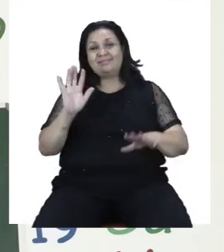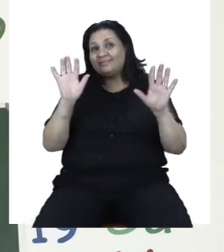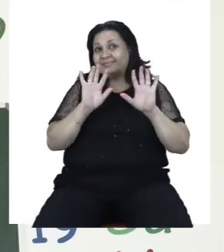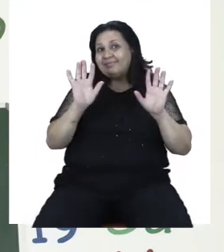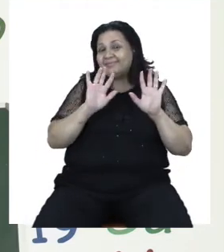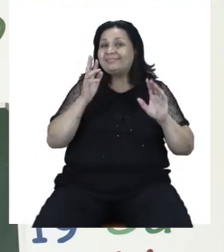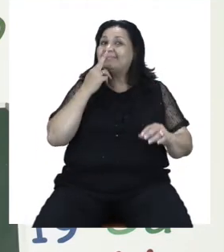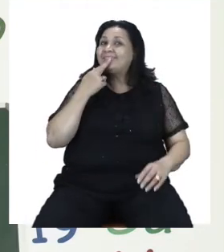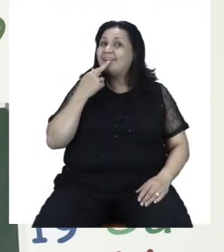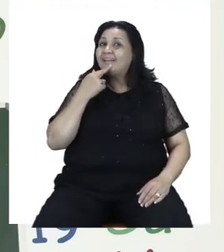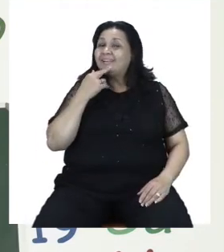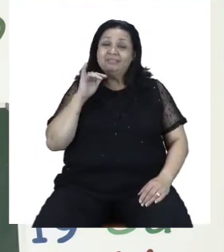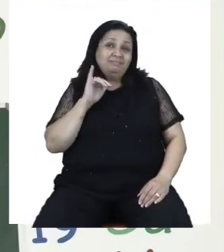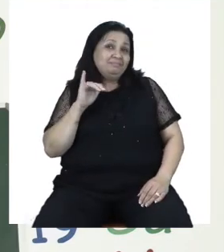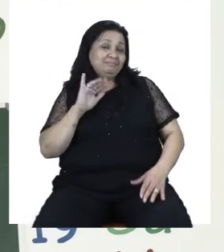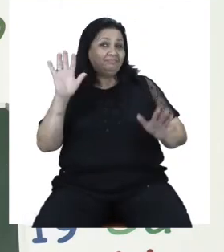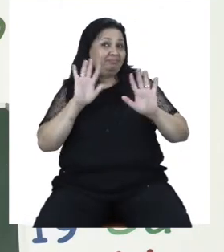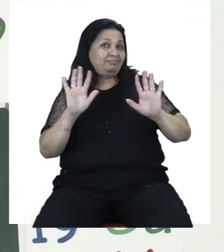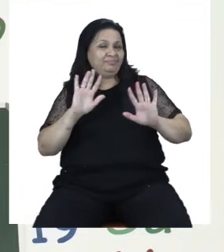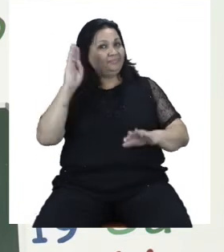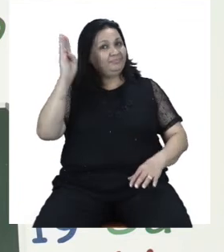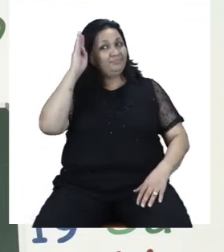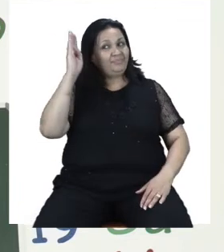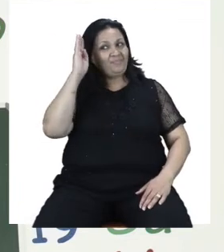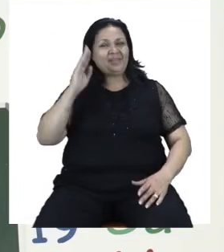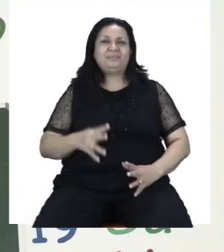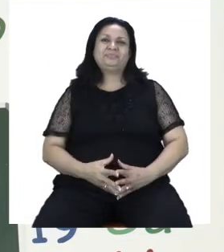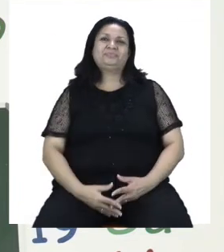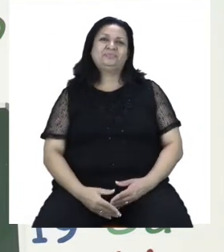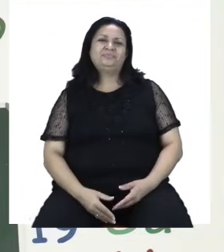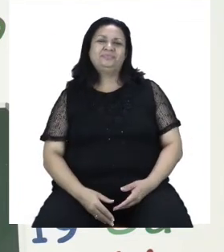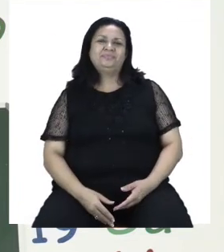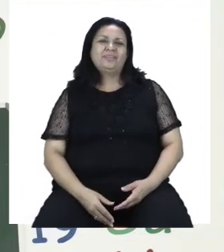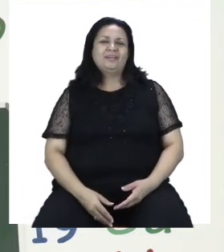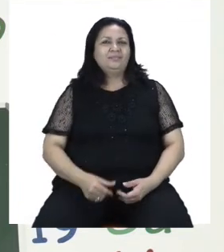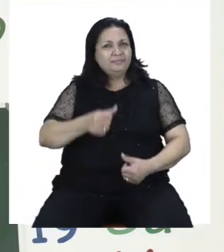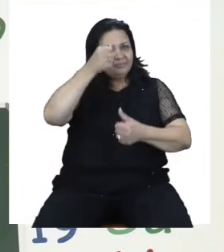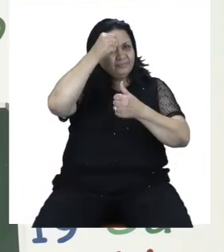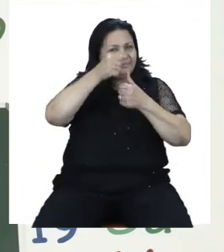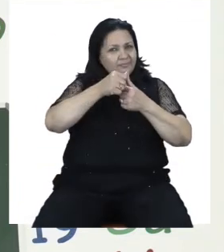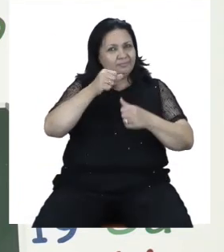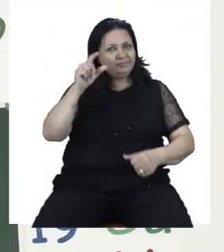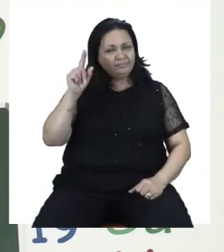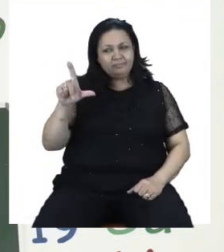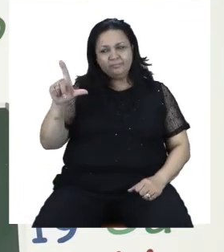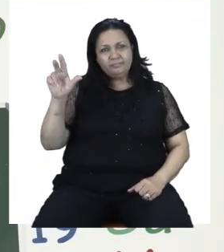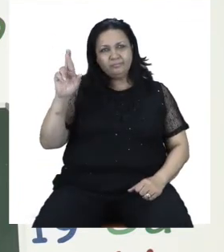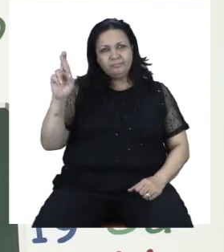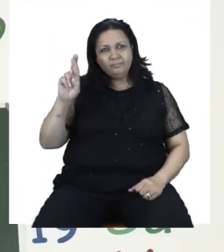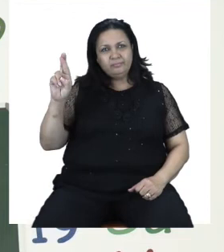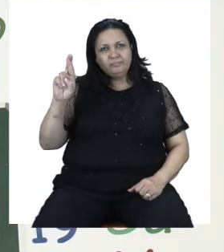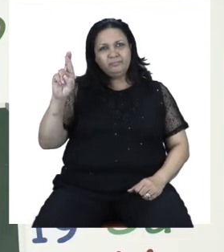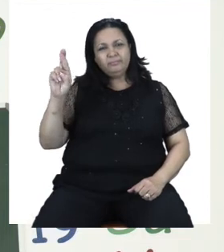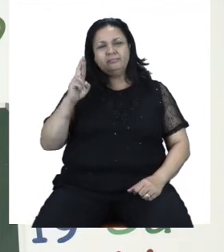or coloring with blue. Now remember, on this side is our right hand, so it has red.